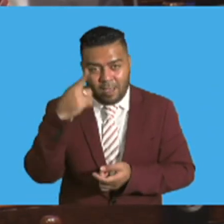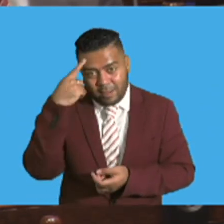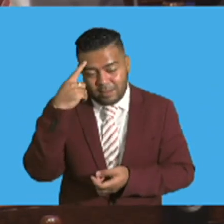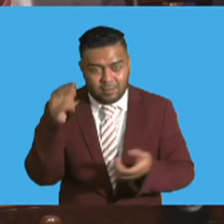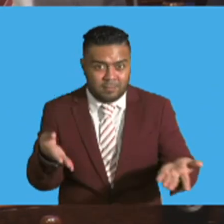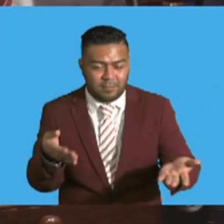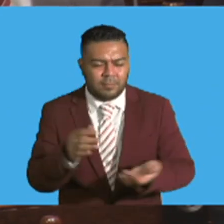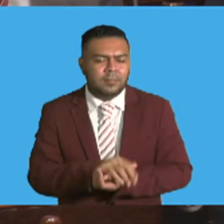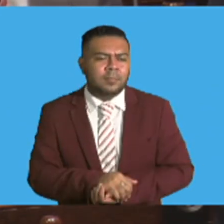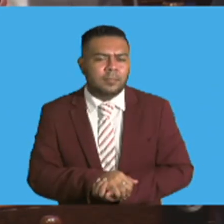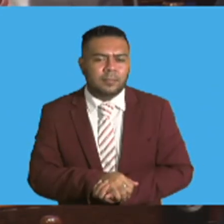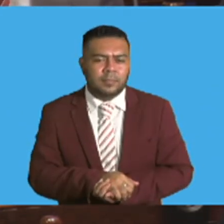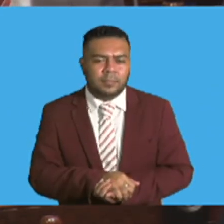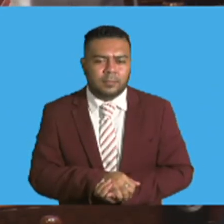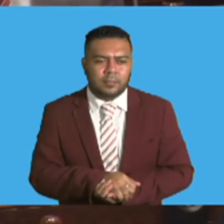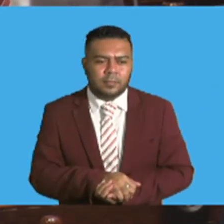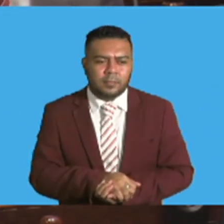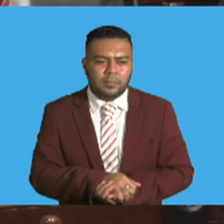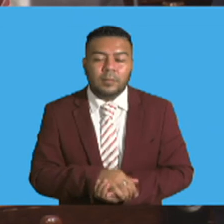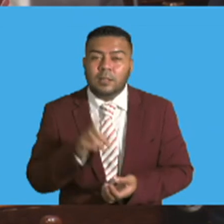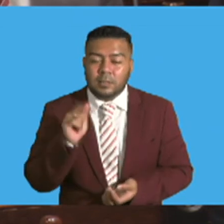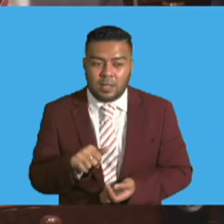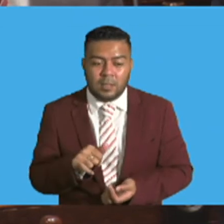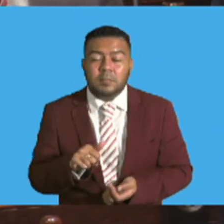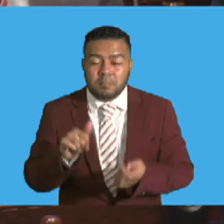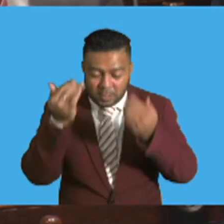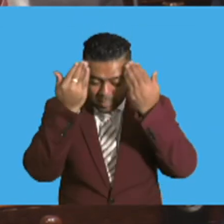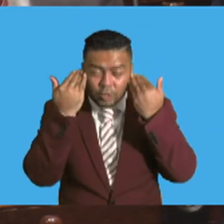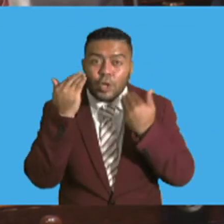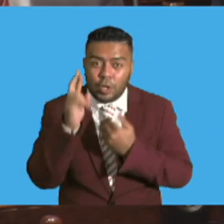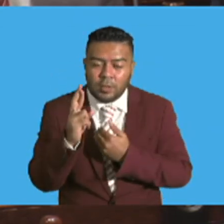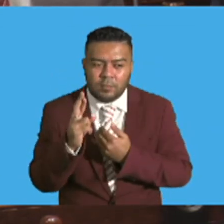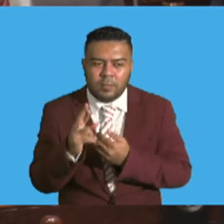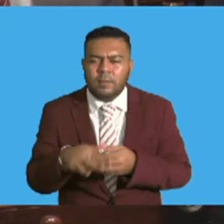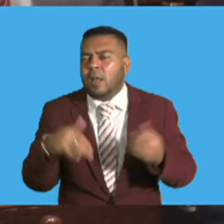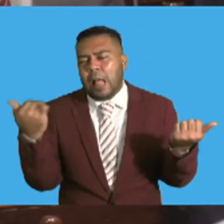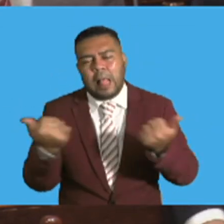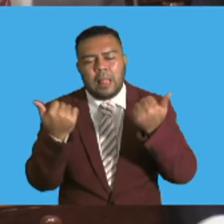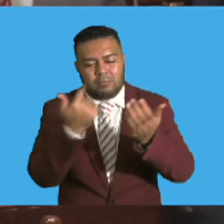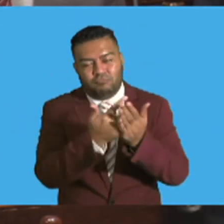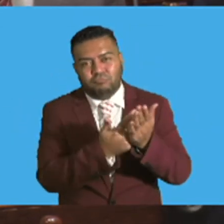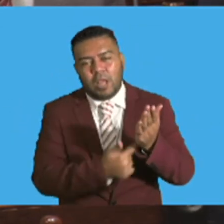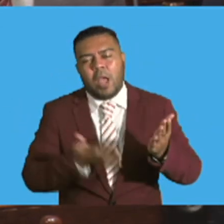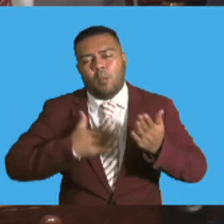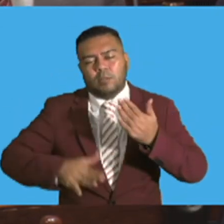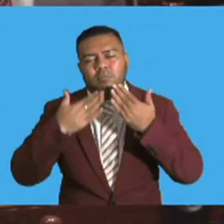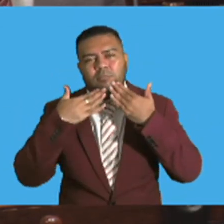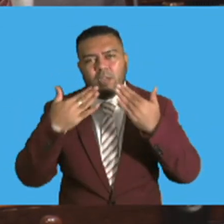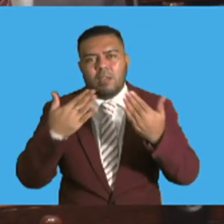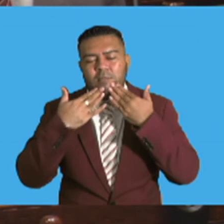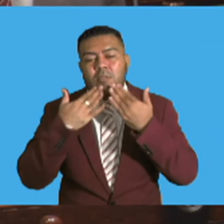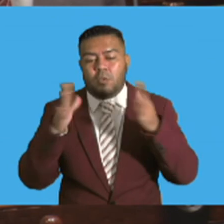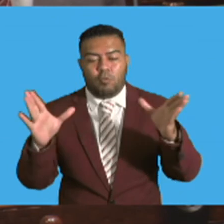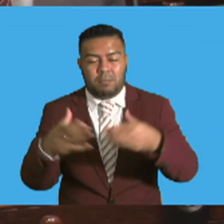Speaker, sir, Mr. Speaker, sir, I think there's quite a lot has been said. I'd like to thank the